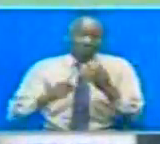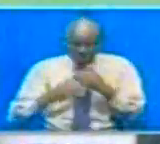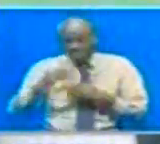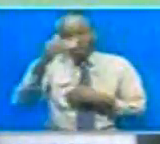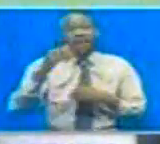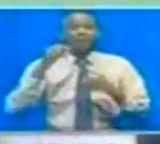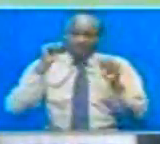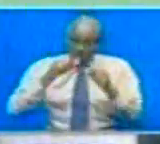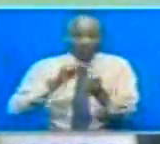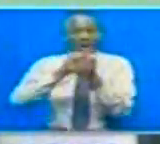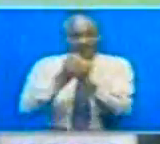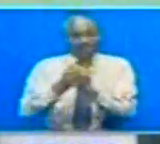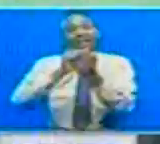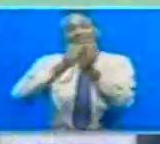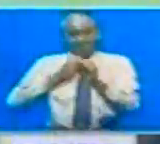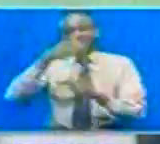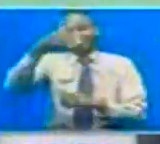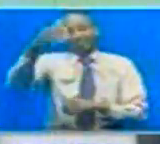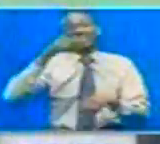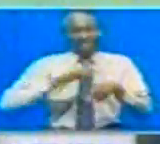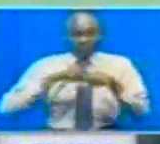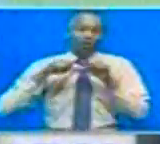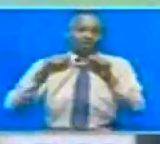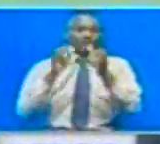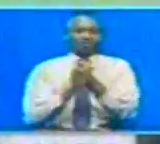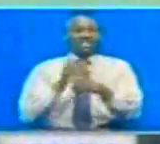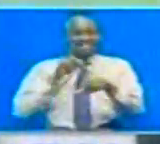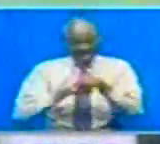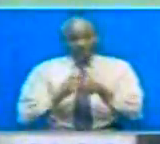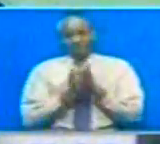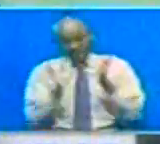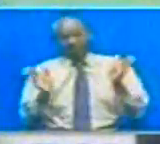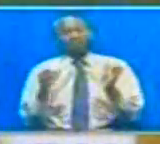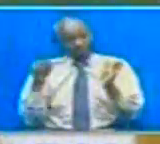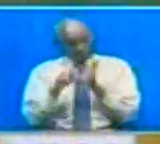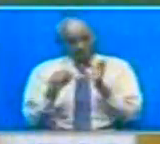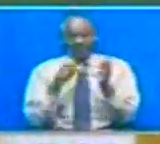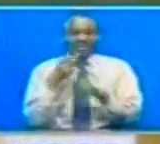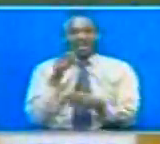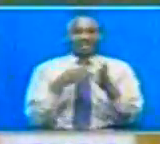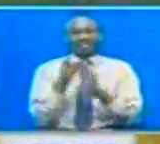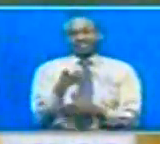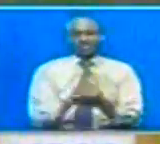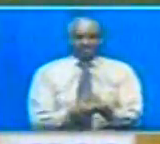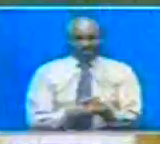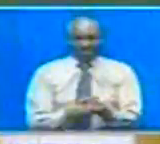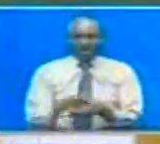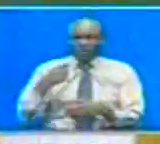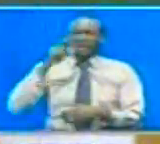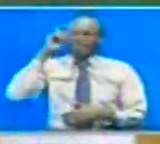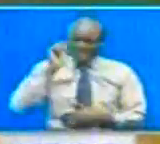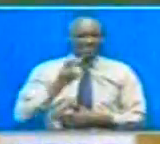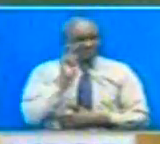room for further amendments, at least when there will be public hue and cry against it. We should be seeing a very